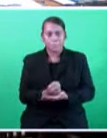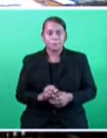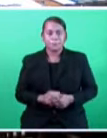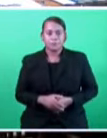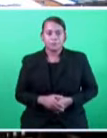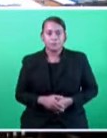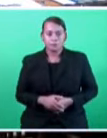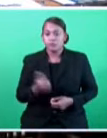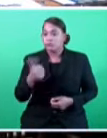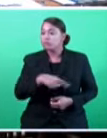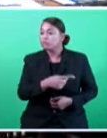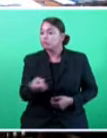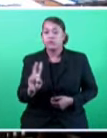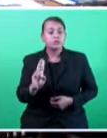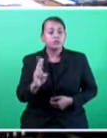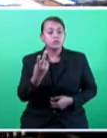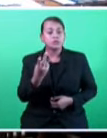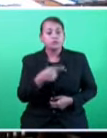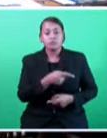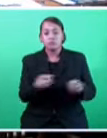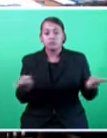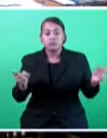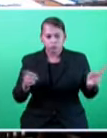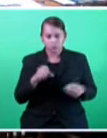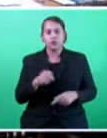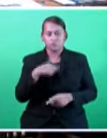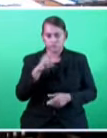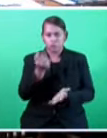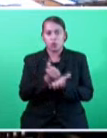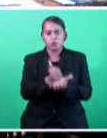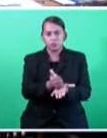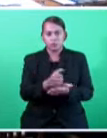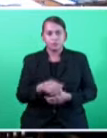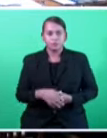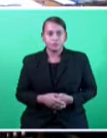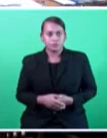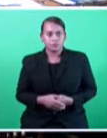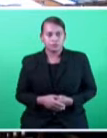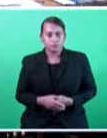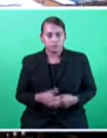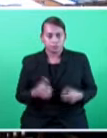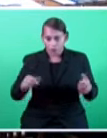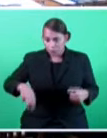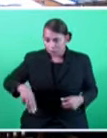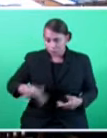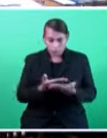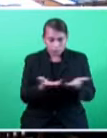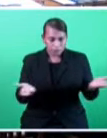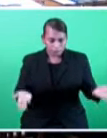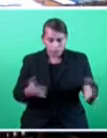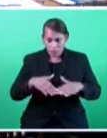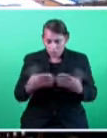are seconder. Honourable Speaker, say, I beg to second the motion. Honourable members, the Parliament will